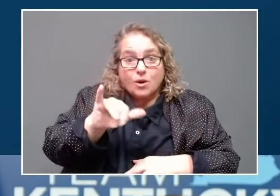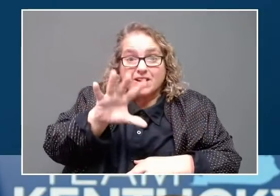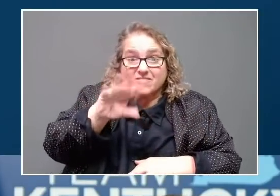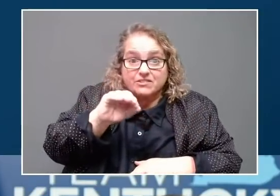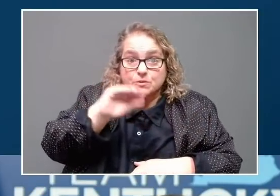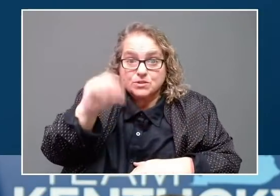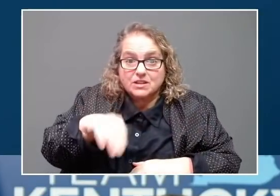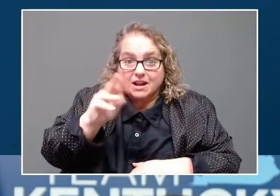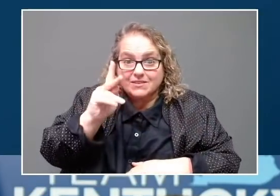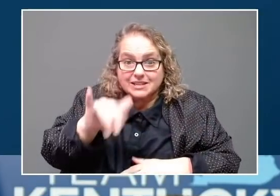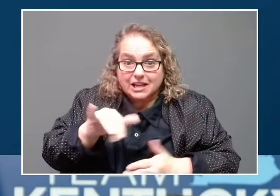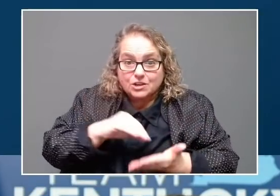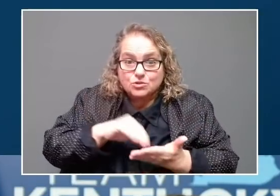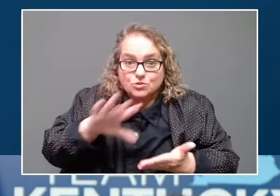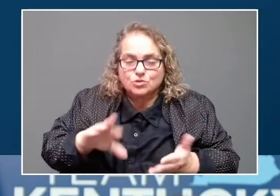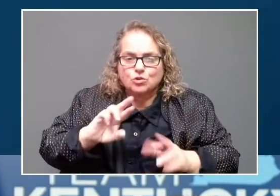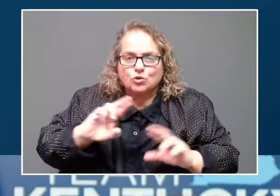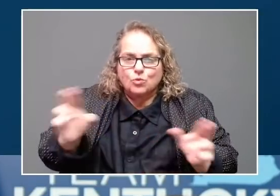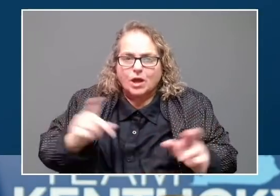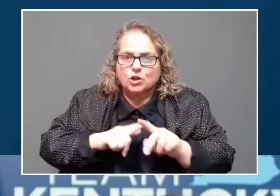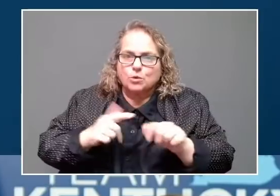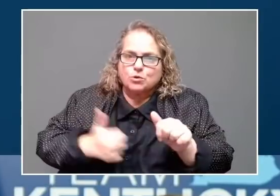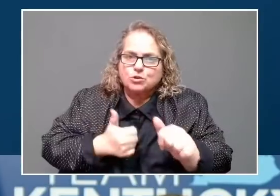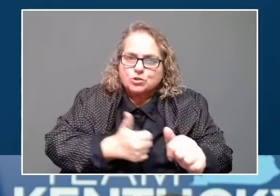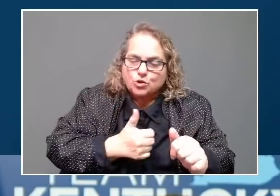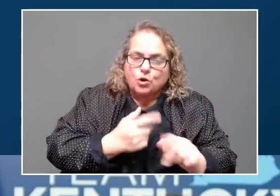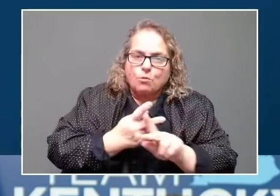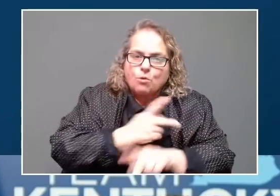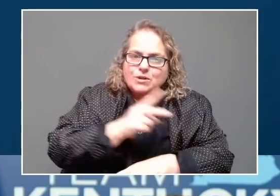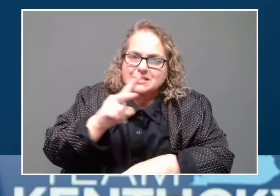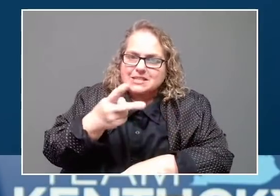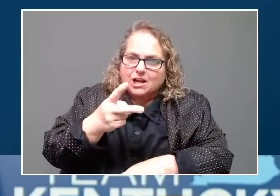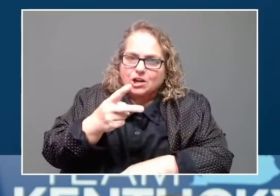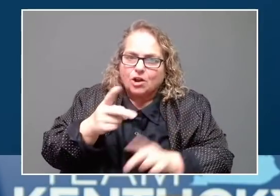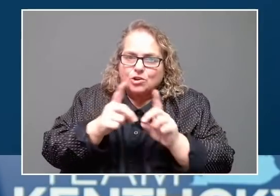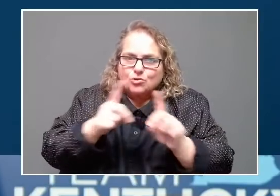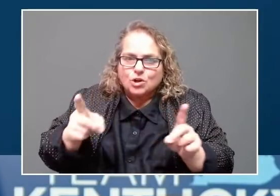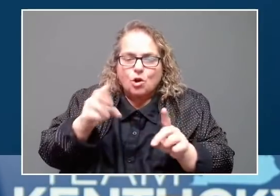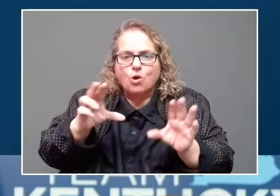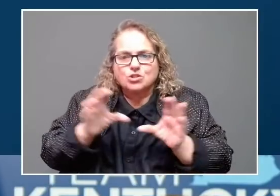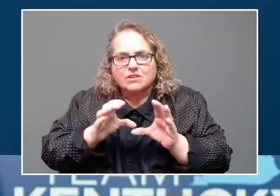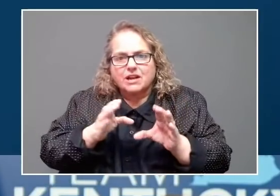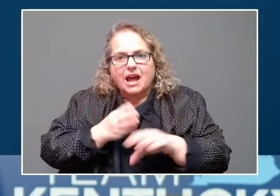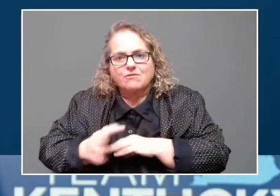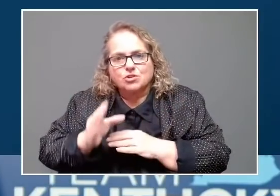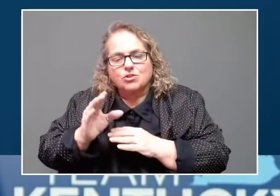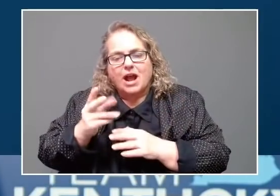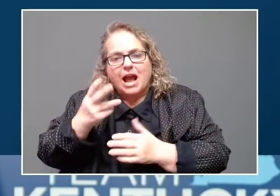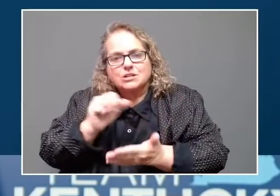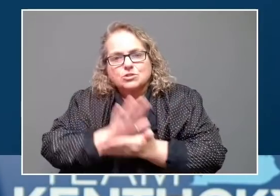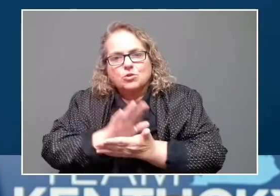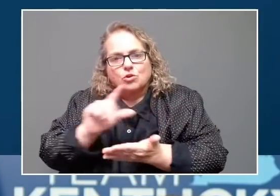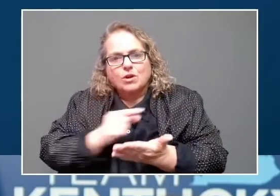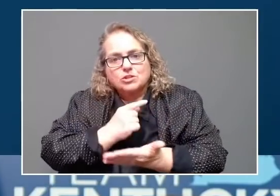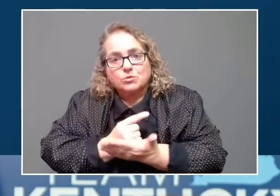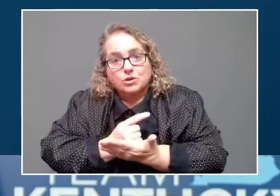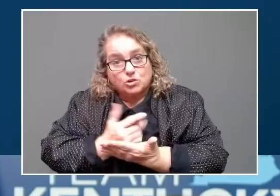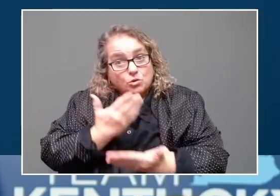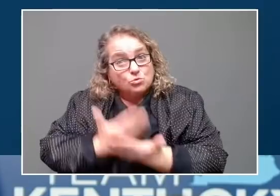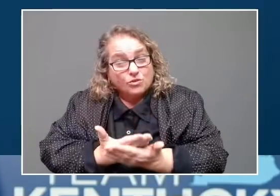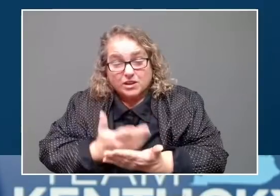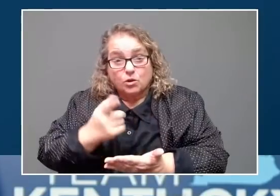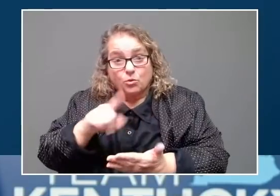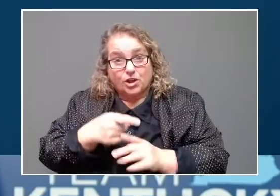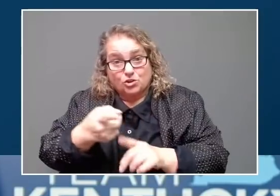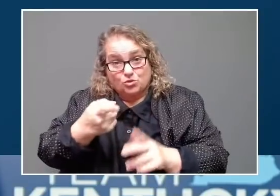ready to pursue a post-secondary degree or certificate upon high school graduation, proving that when you start behind the 8 ball, you stay